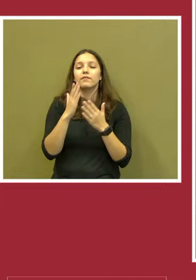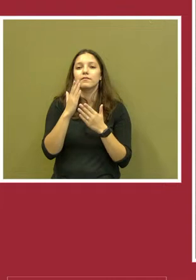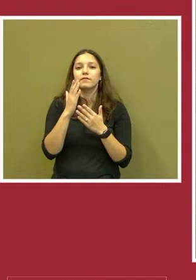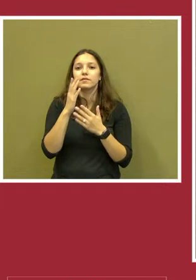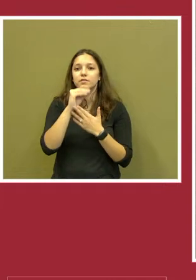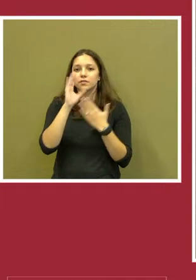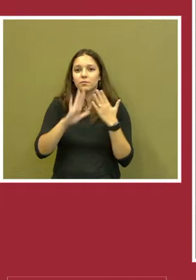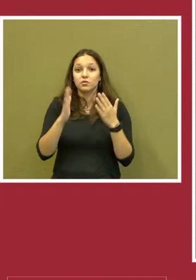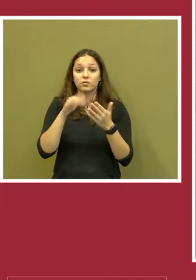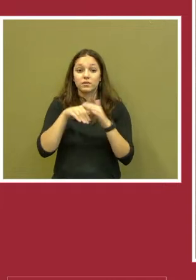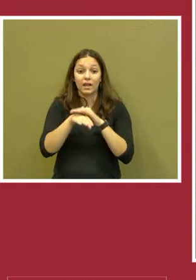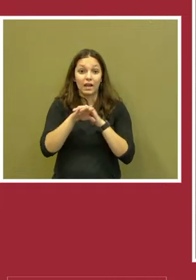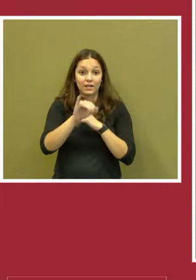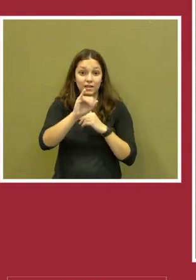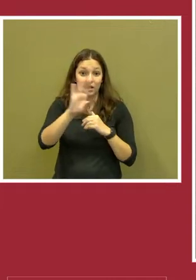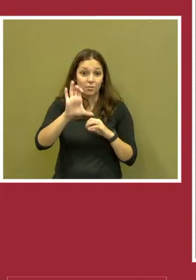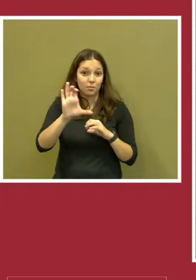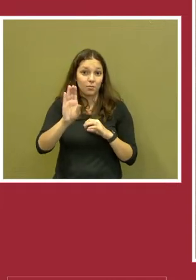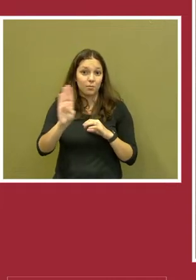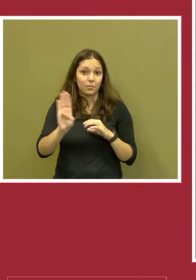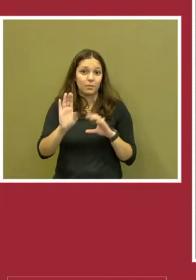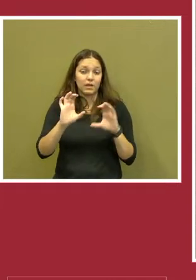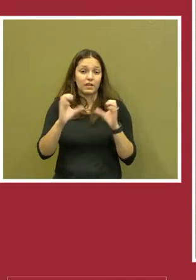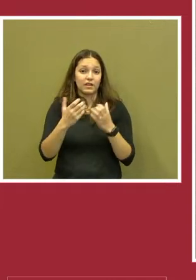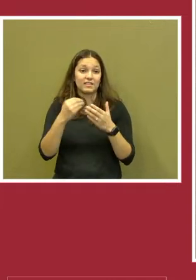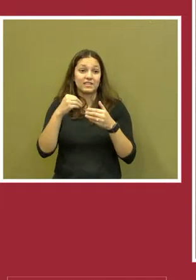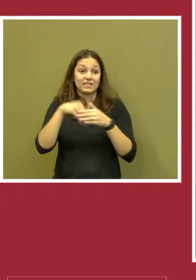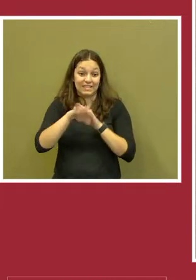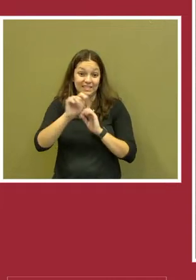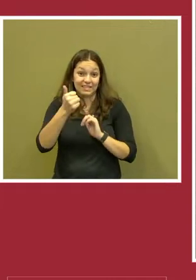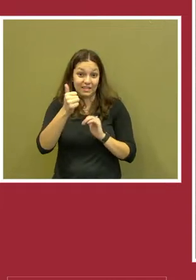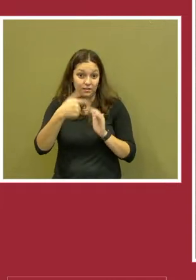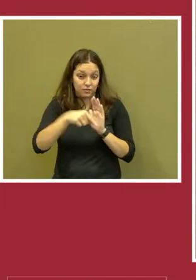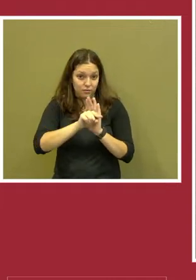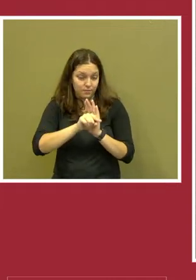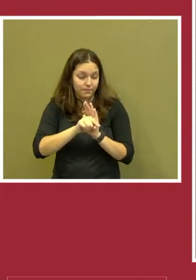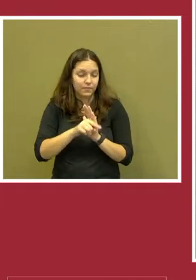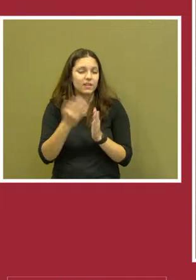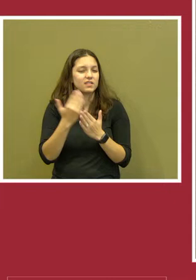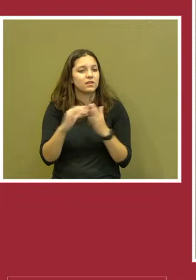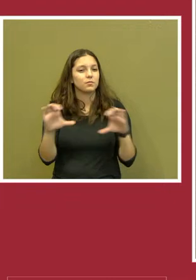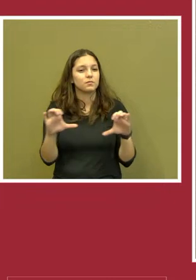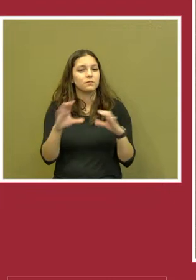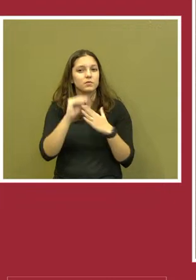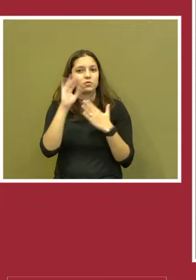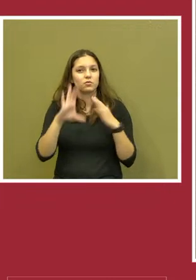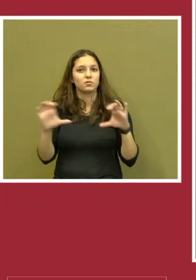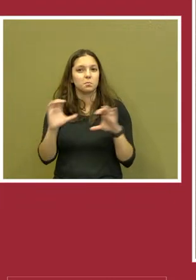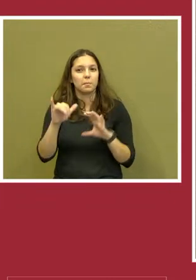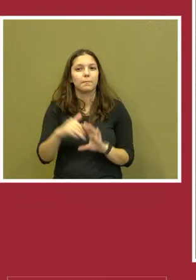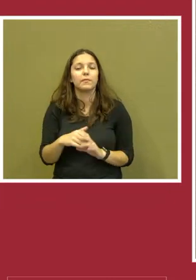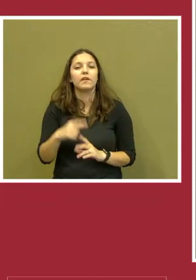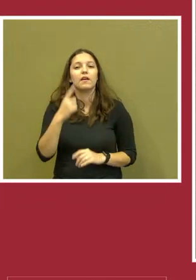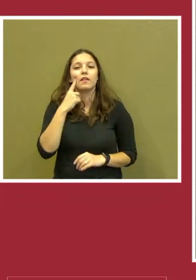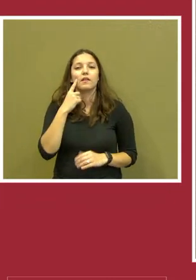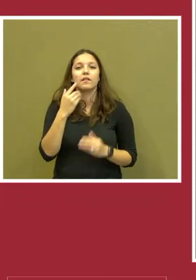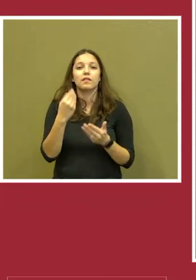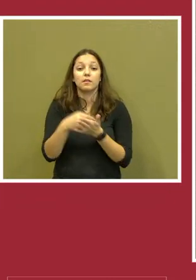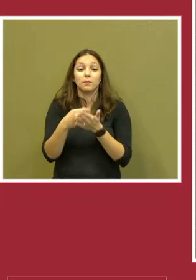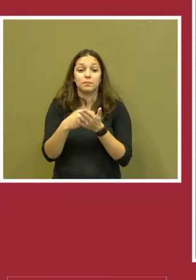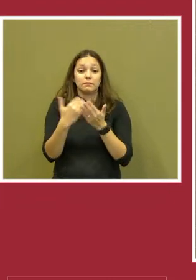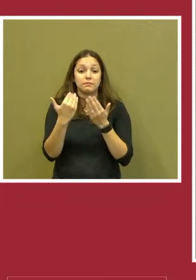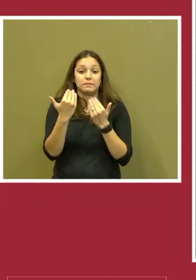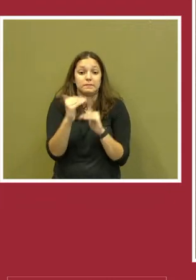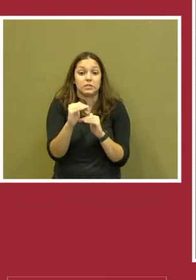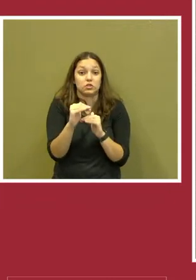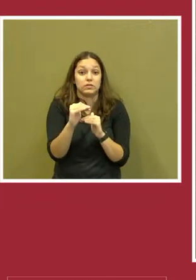coursework in 10th grade, so there are some students that are doing that. But I think the monetary constraint,